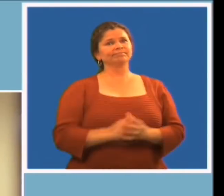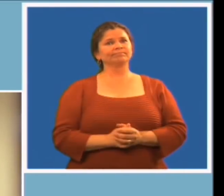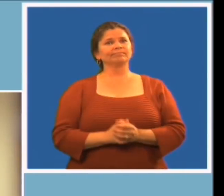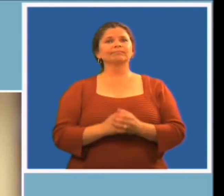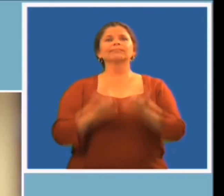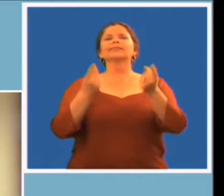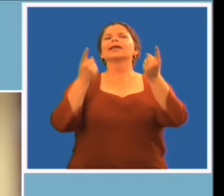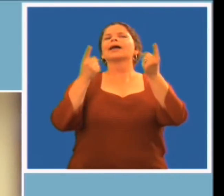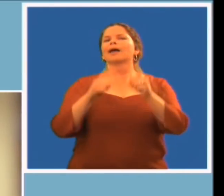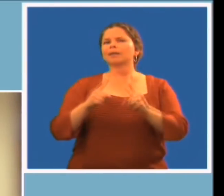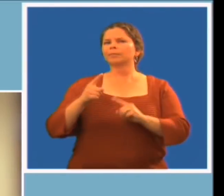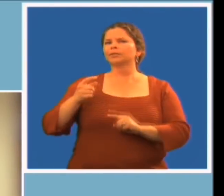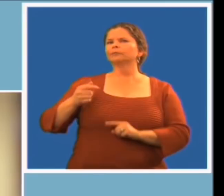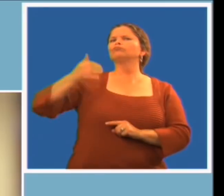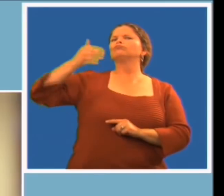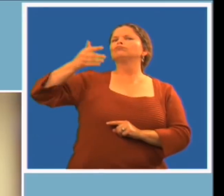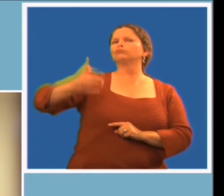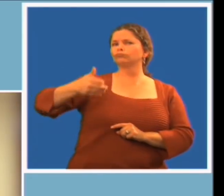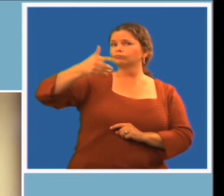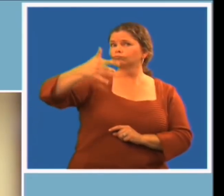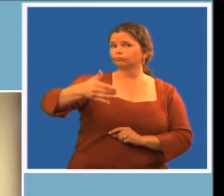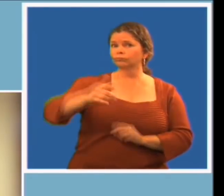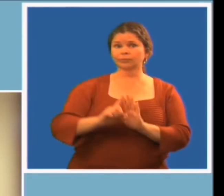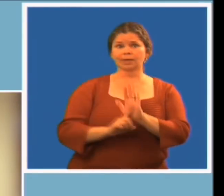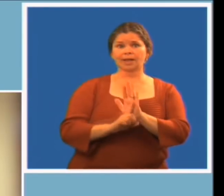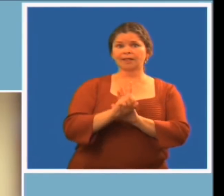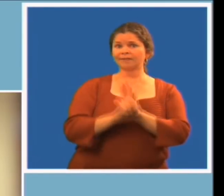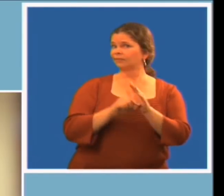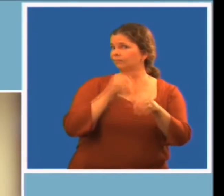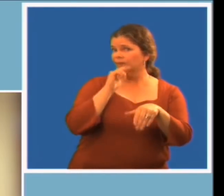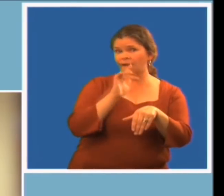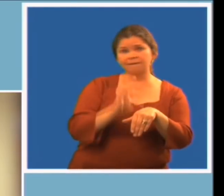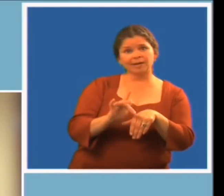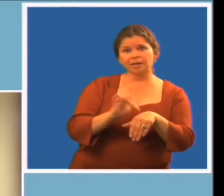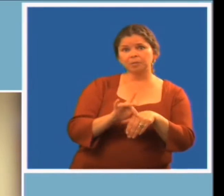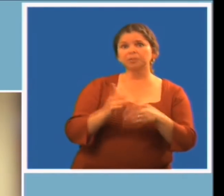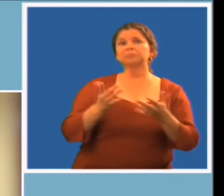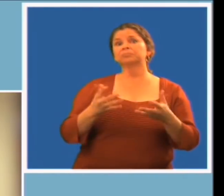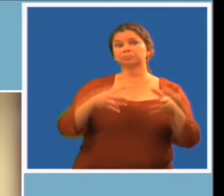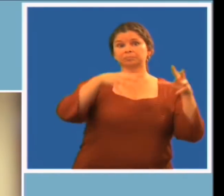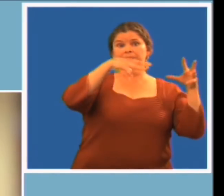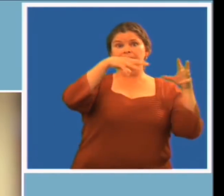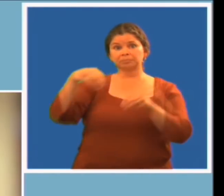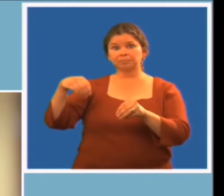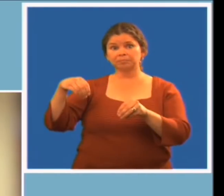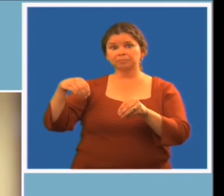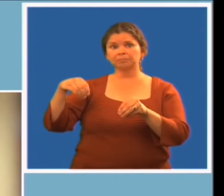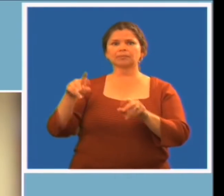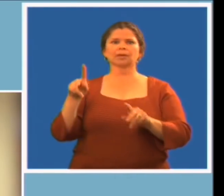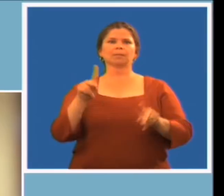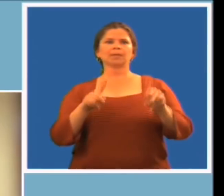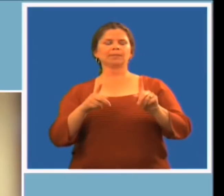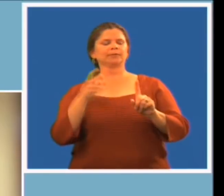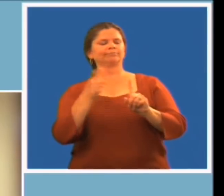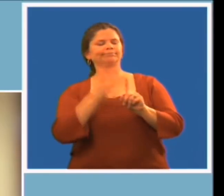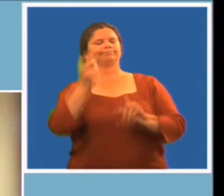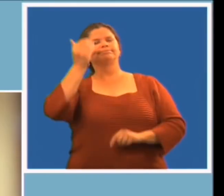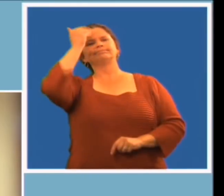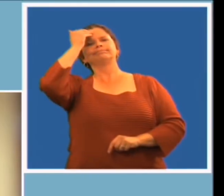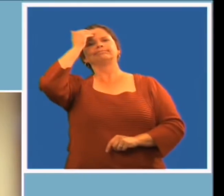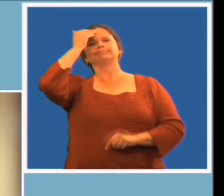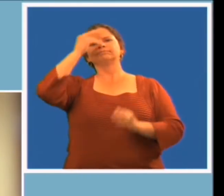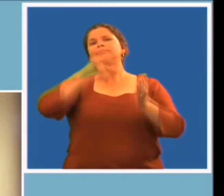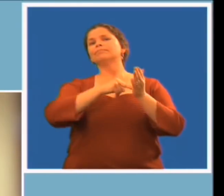From time to time, elevators are unavailable. In a power outage, everyone understands that the elevator is not